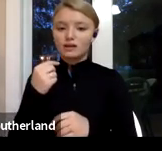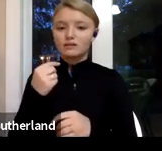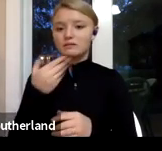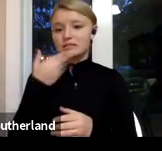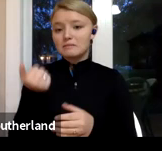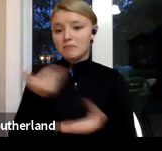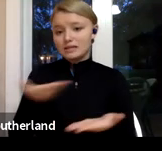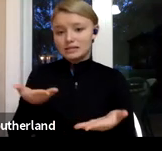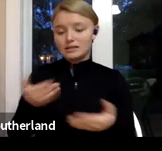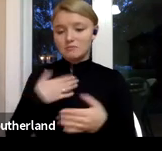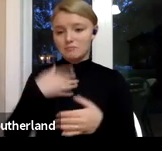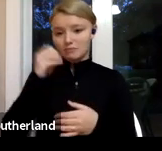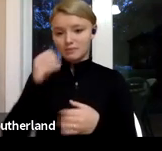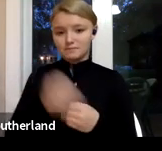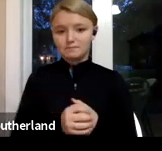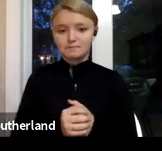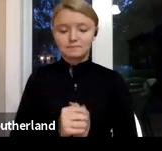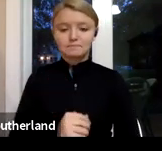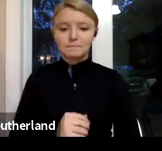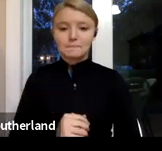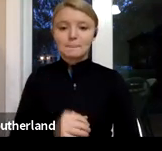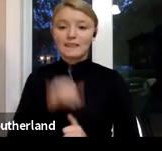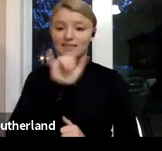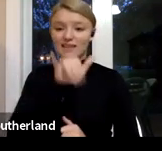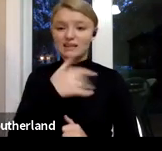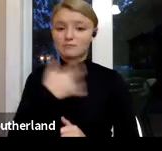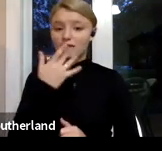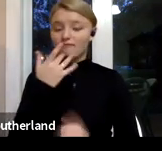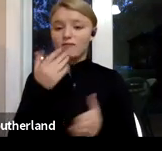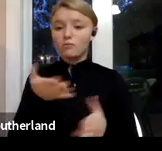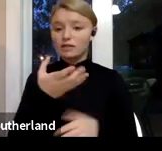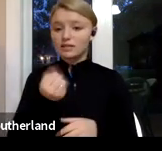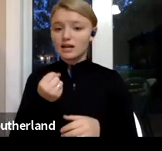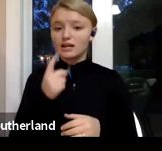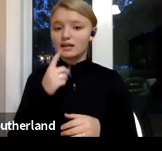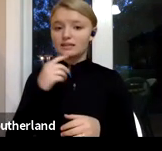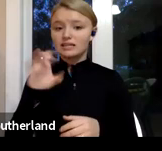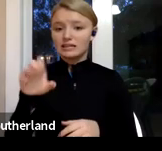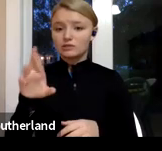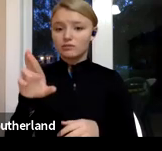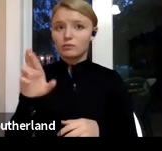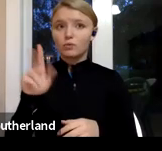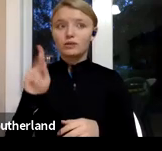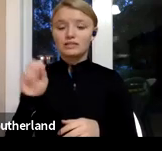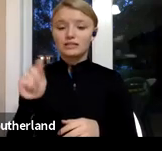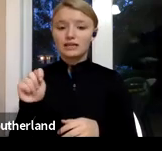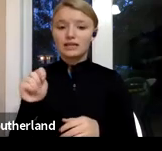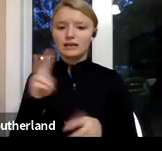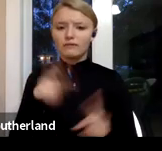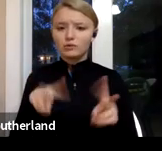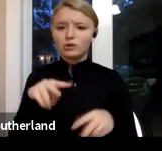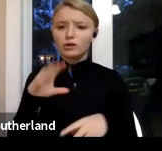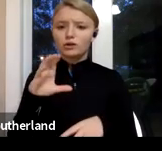That's that's my favorite way to get it, is the Essential Rewards kit. If you look at the combo pack above